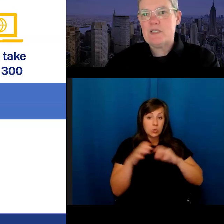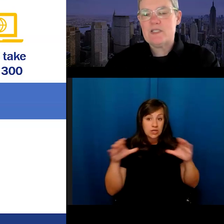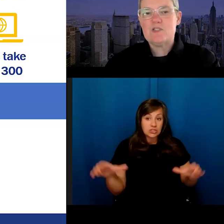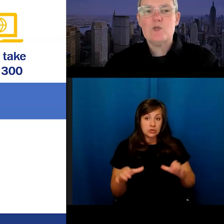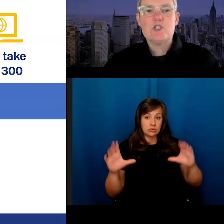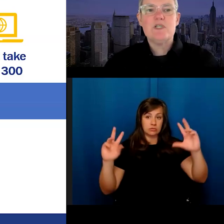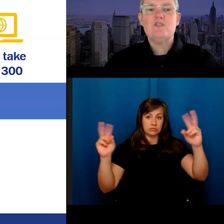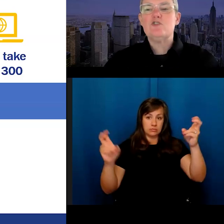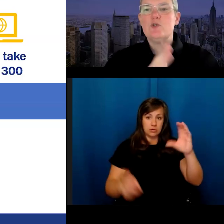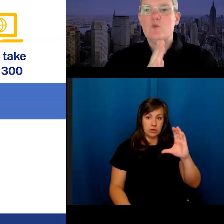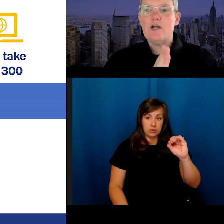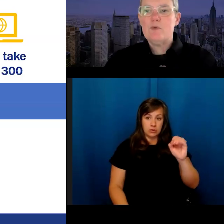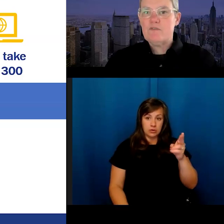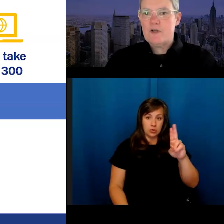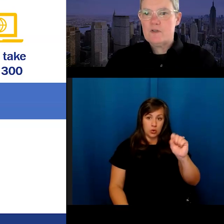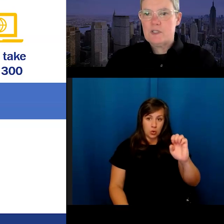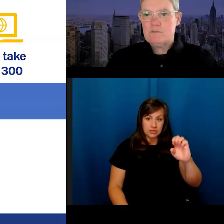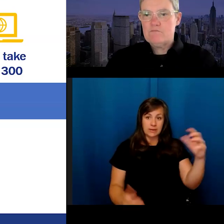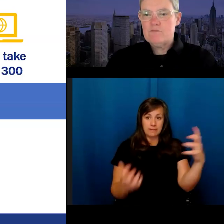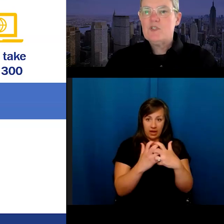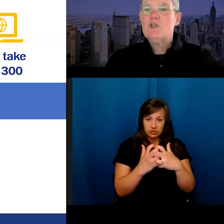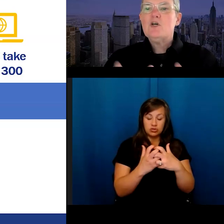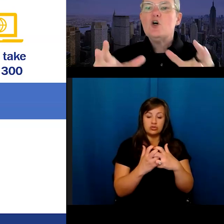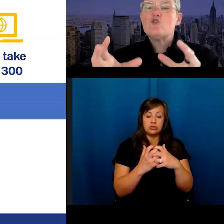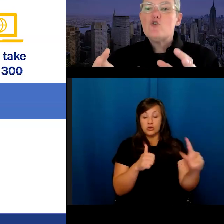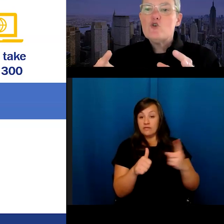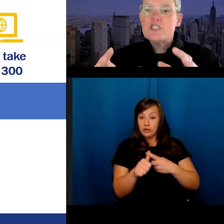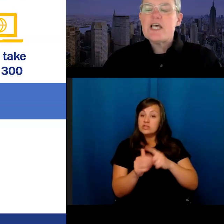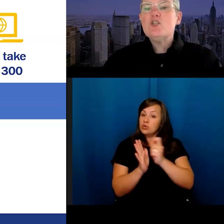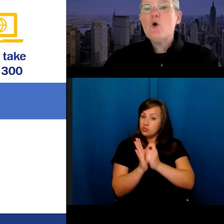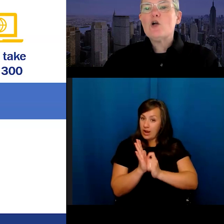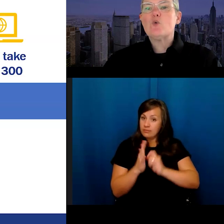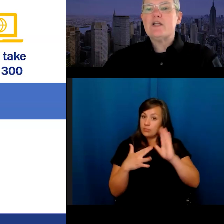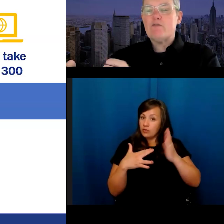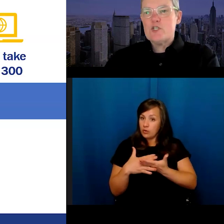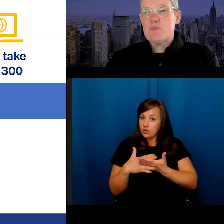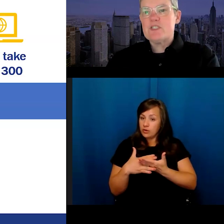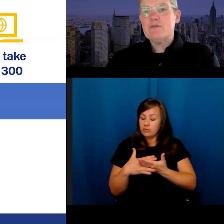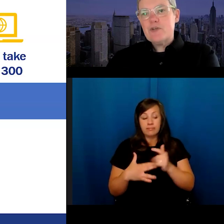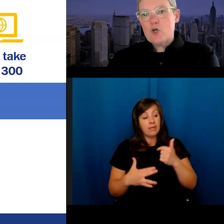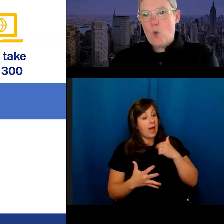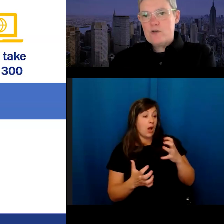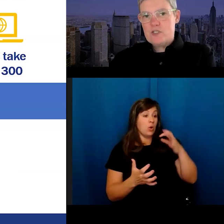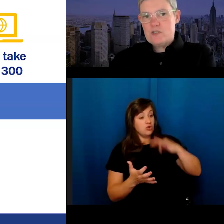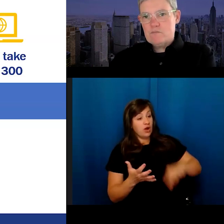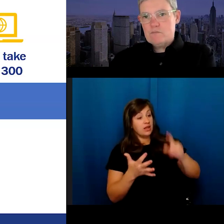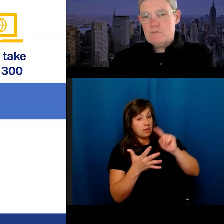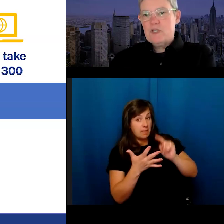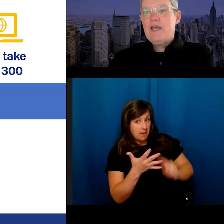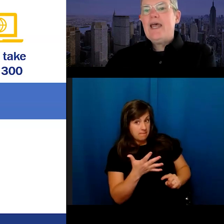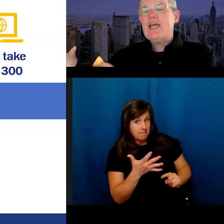match basis, which means you would write a portfolio saying you want credit for a specific